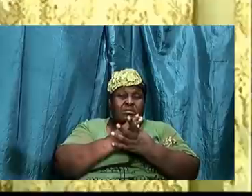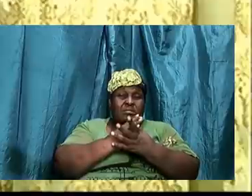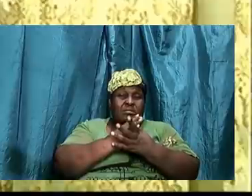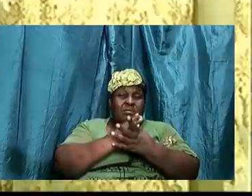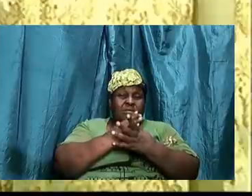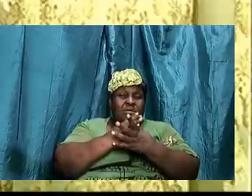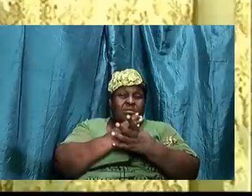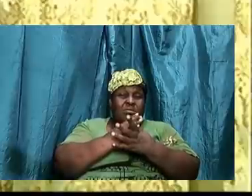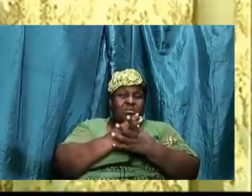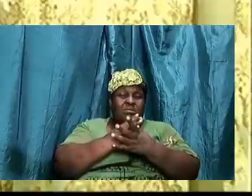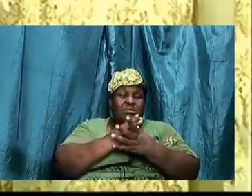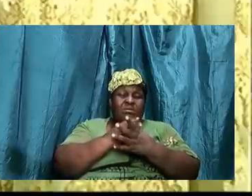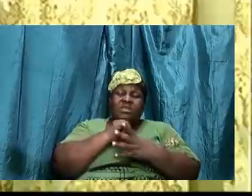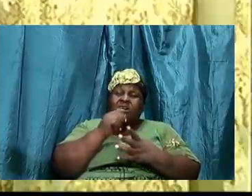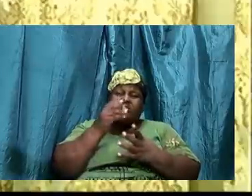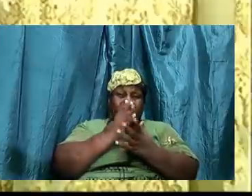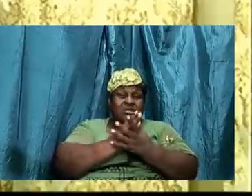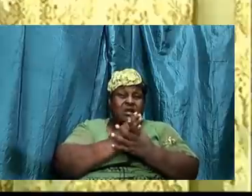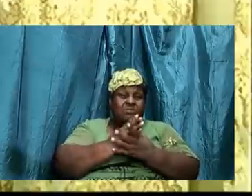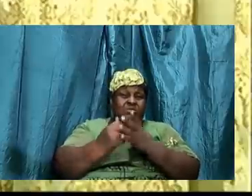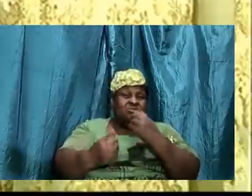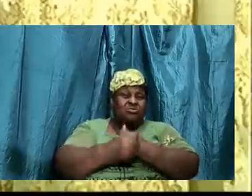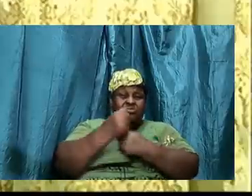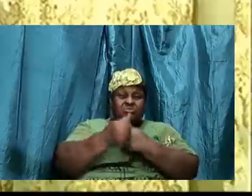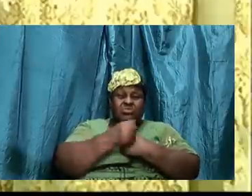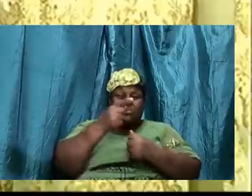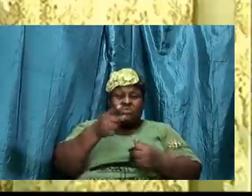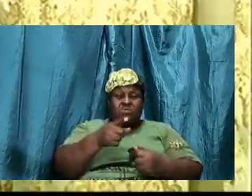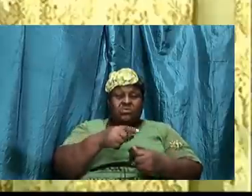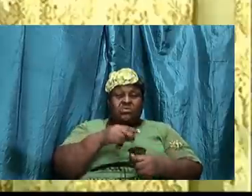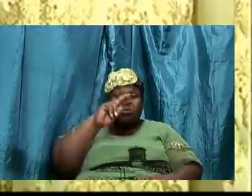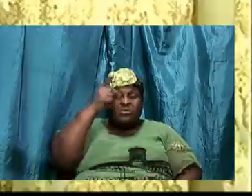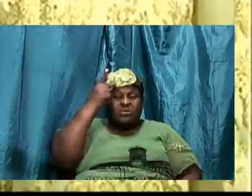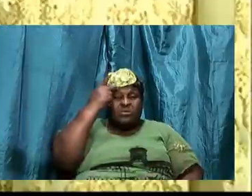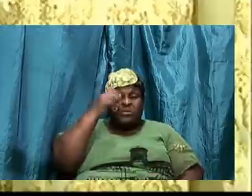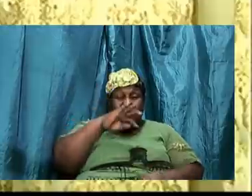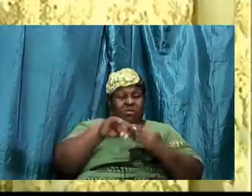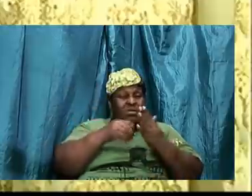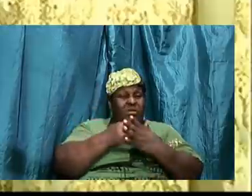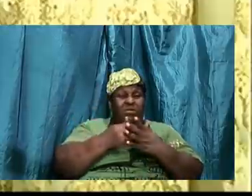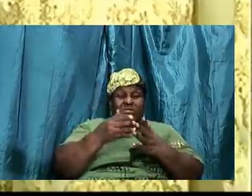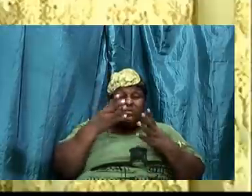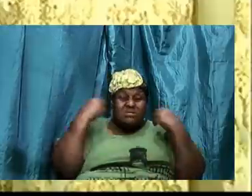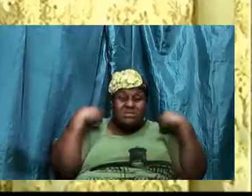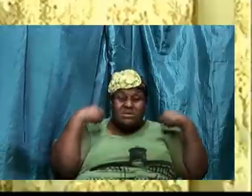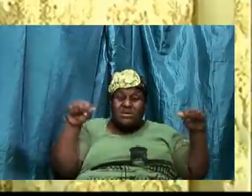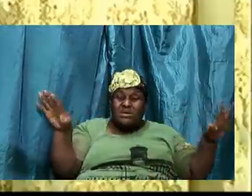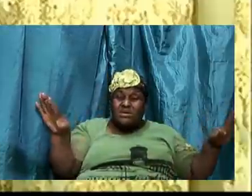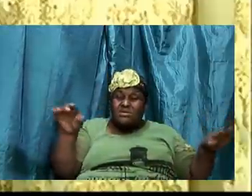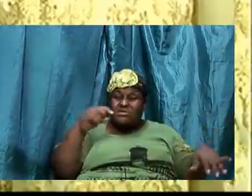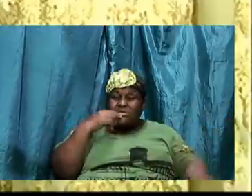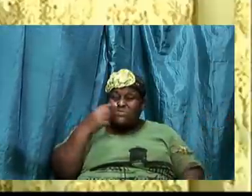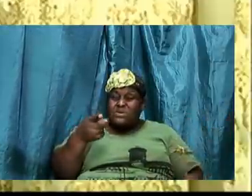when the apostle tells us now, so like I've been saying, of all these angels that we mention,